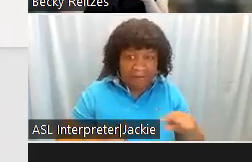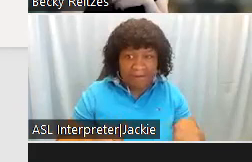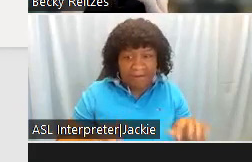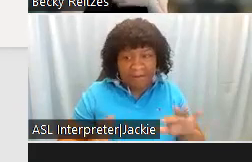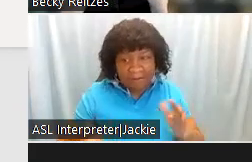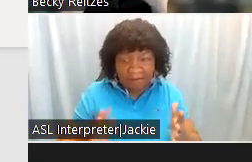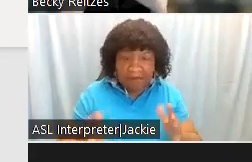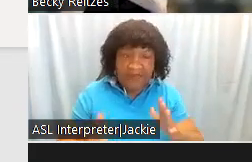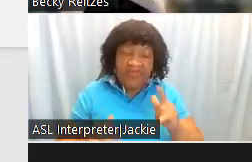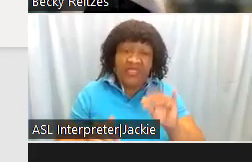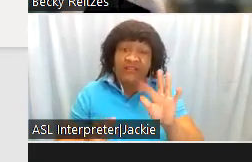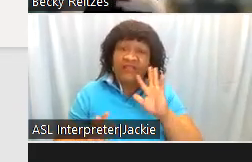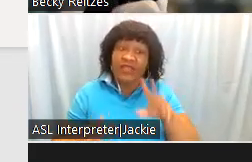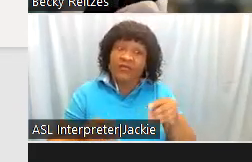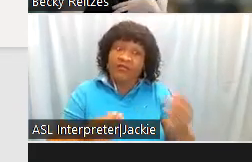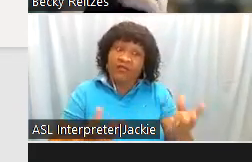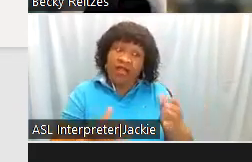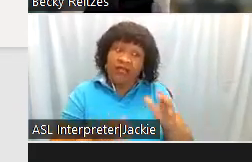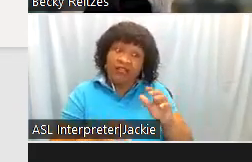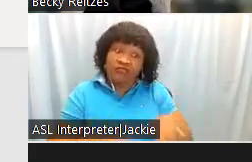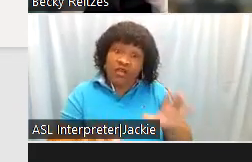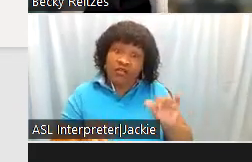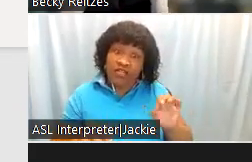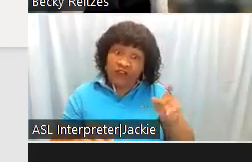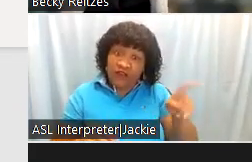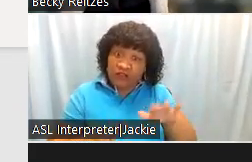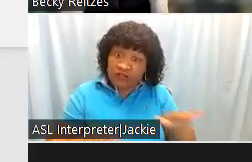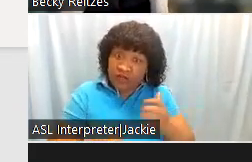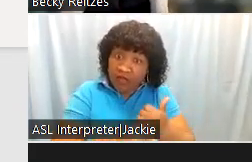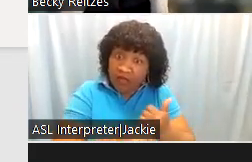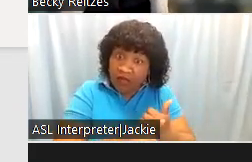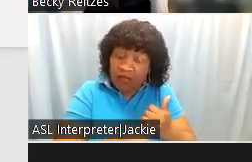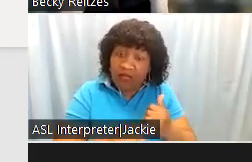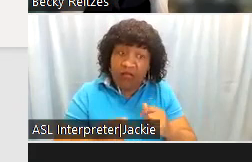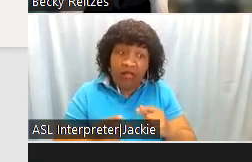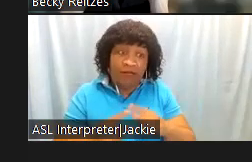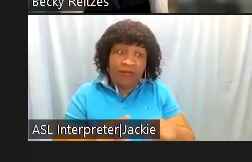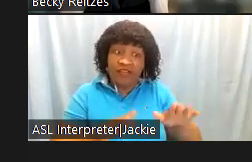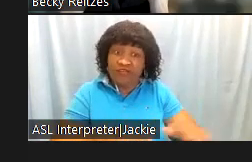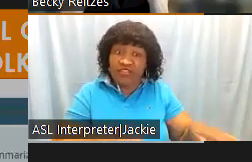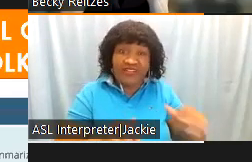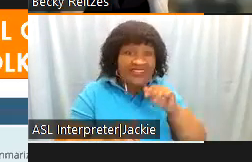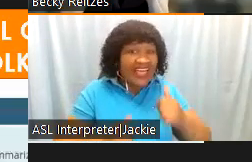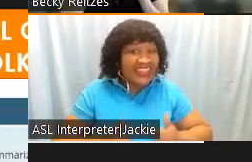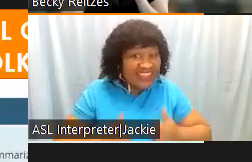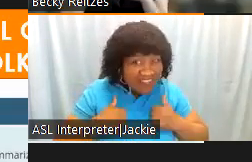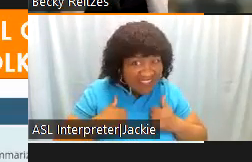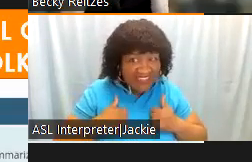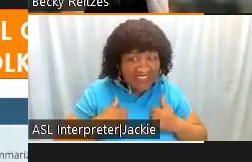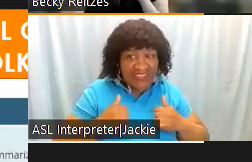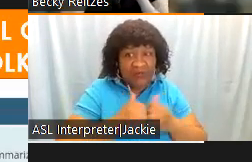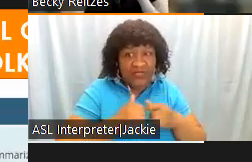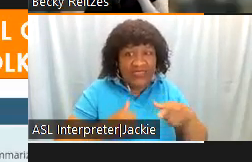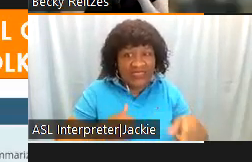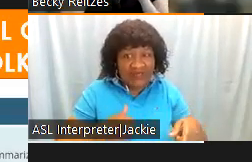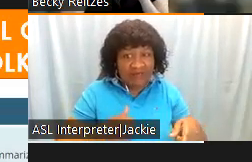they're providing the child care for a child, but the child is not living with them, that is